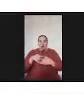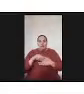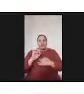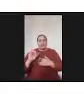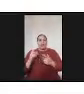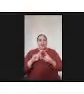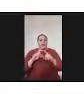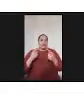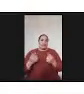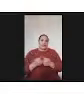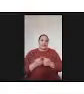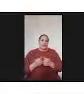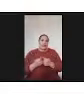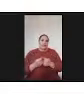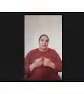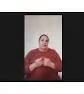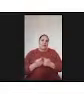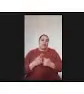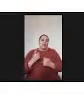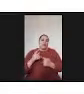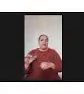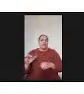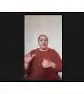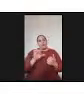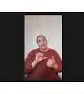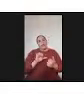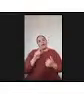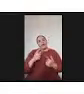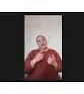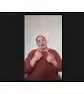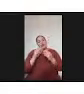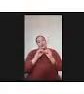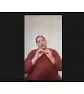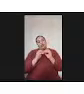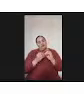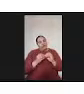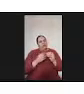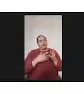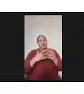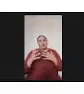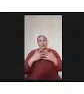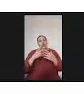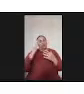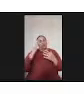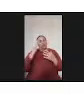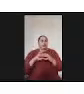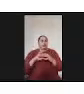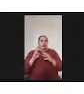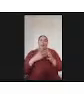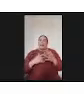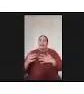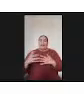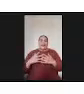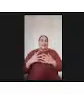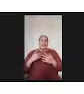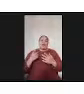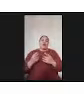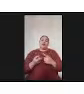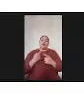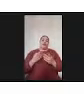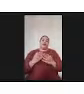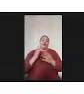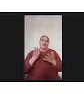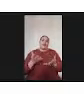team goes back to make any corrections or take into consideration any inputs that have come through those